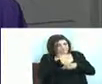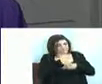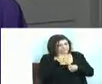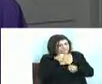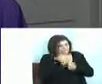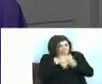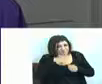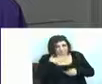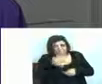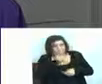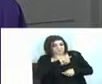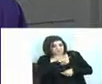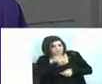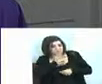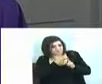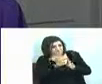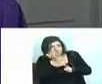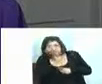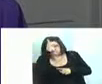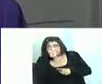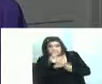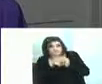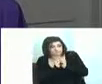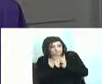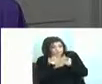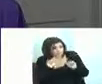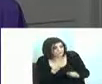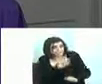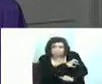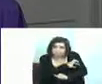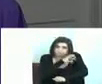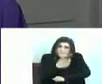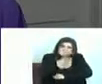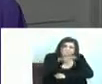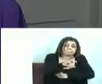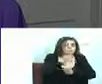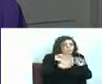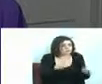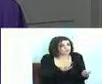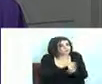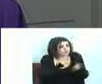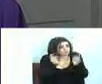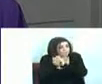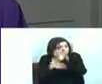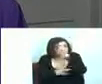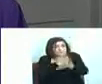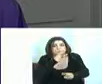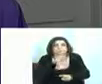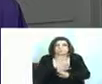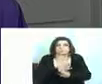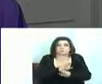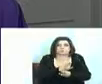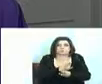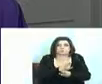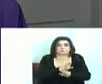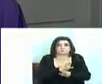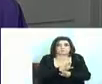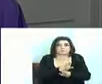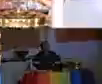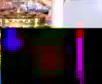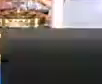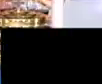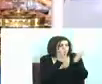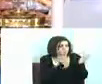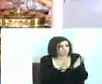us. And together we can be that forest. And we can change the world. Let's pray as we prepare